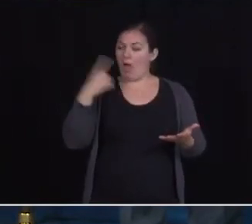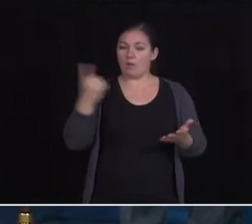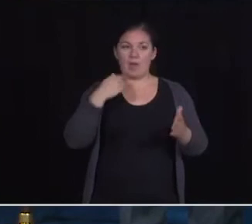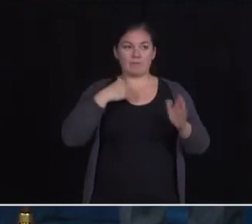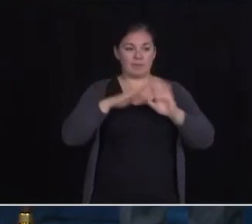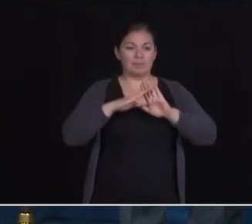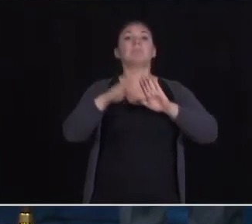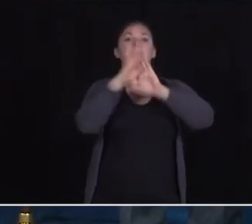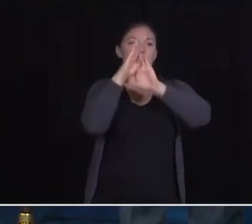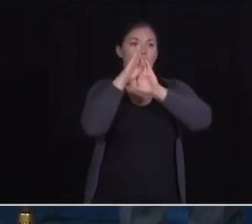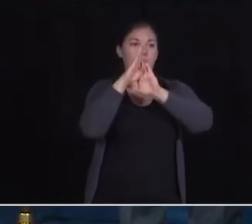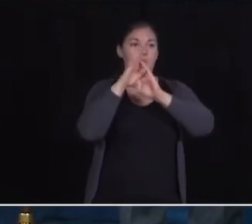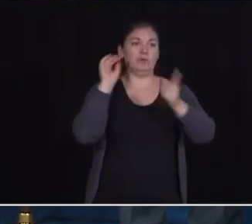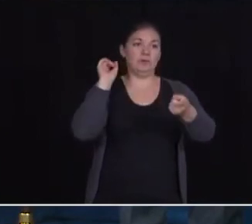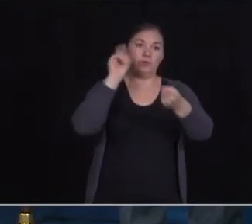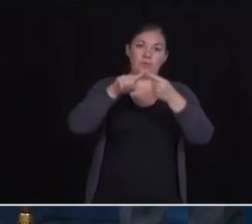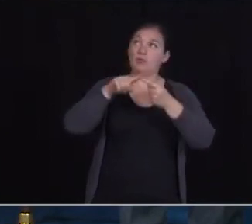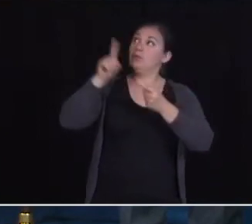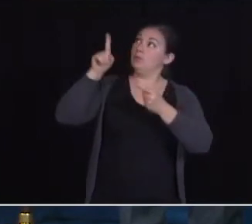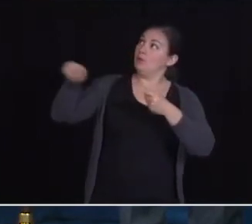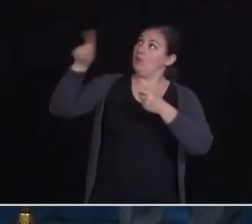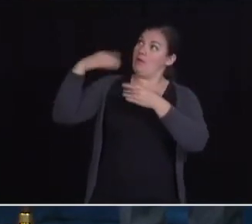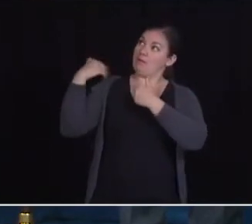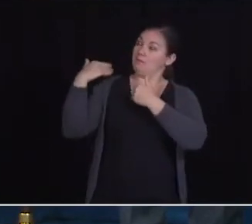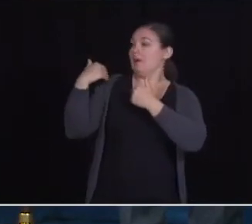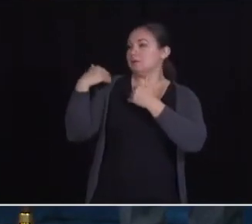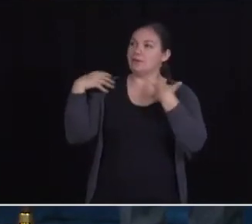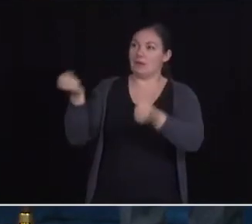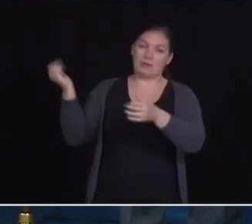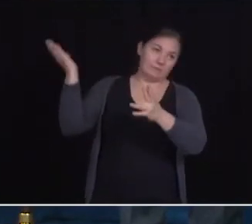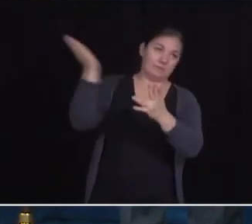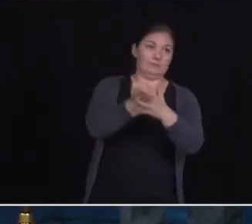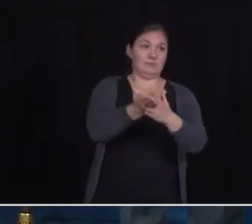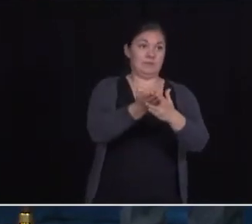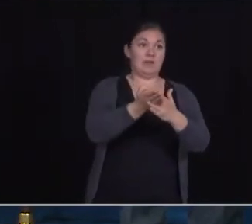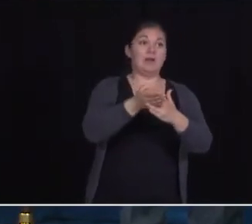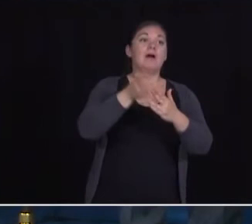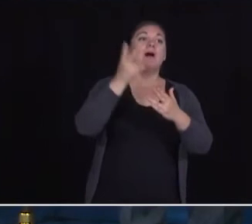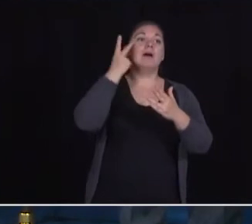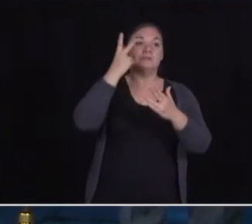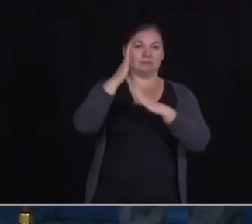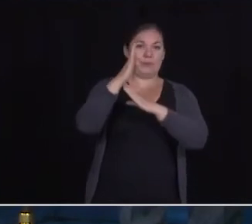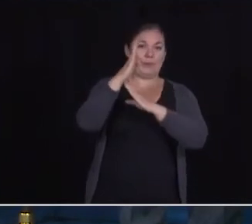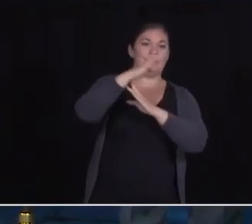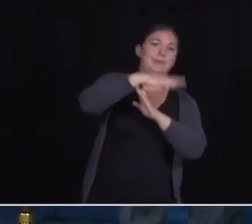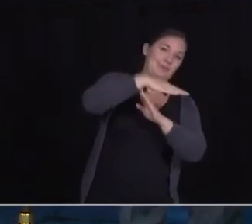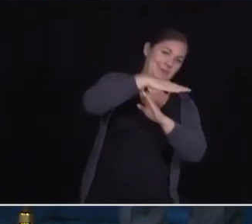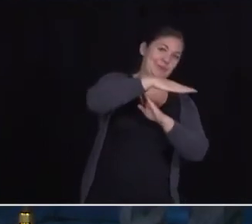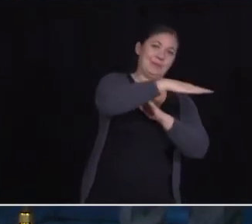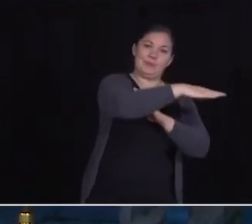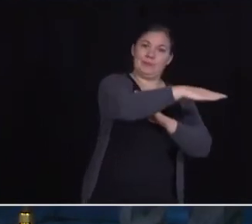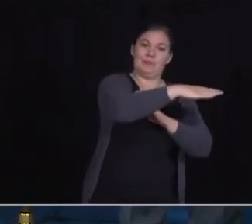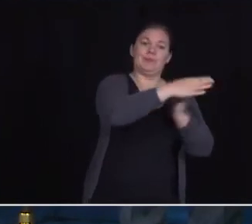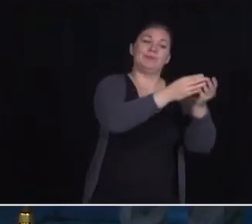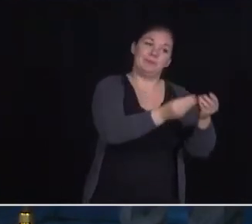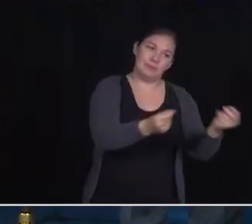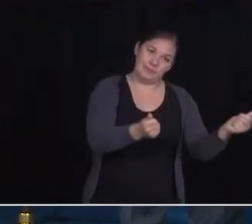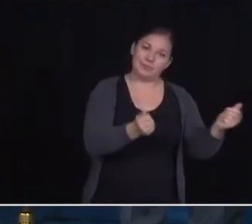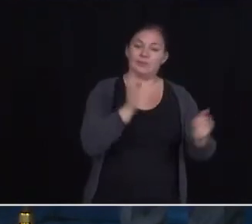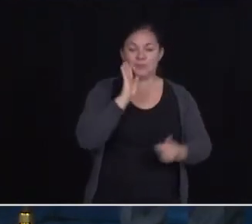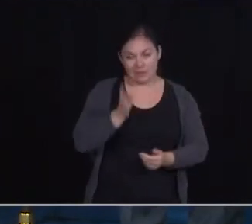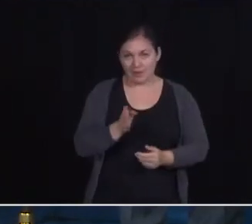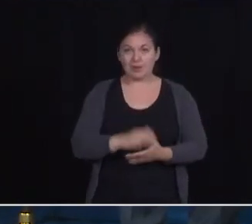the decline in contacts and you'll see the abatement of this surge of the epidemic. Without, at any point, the public